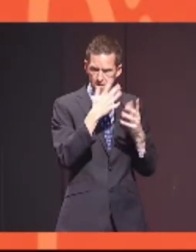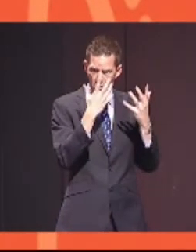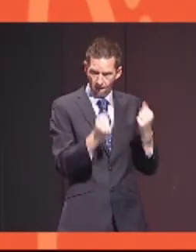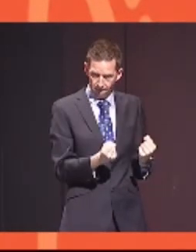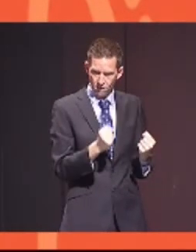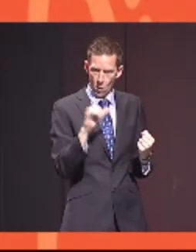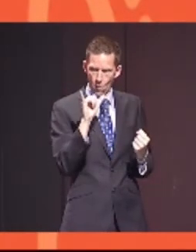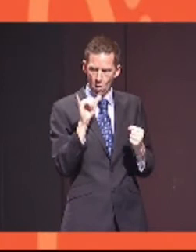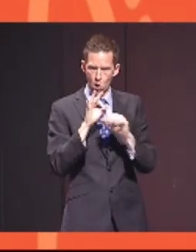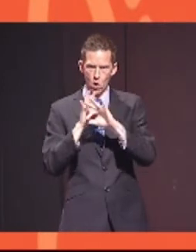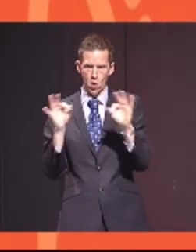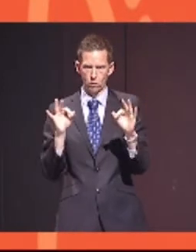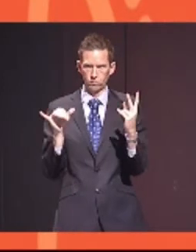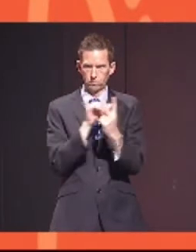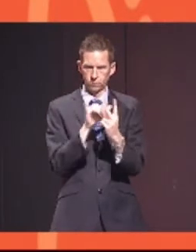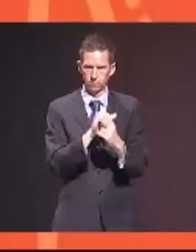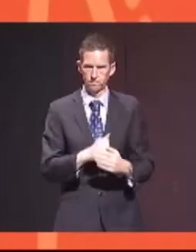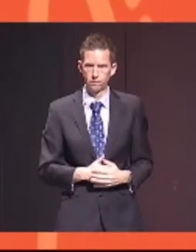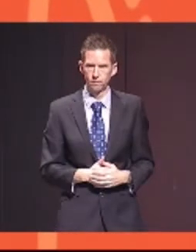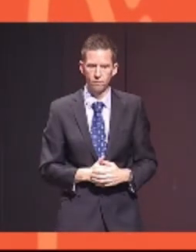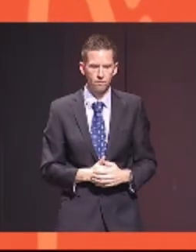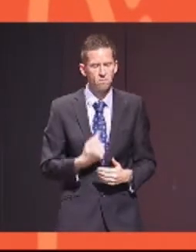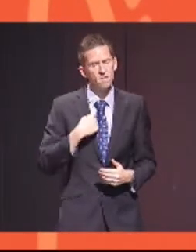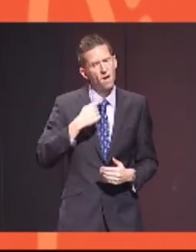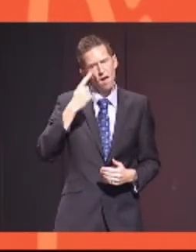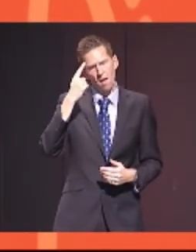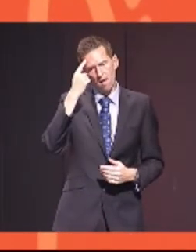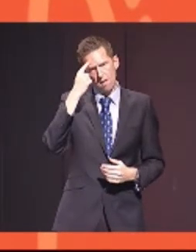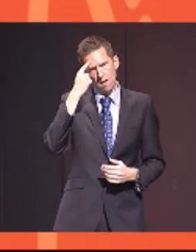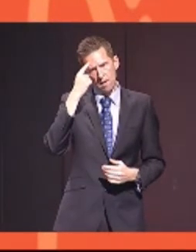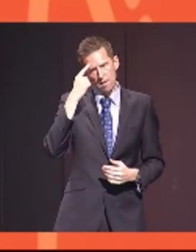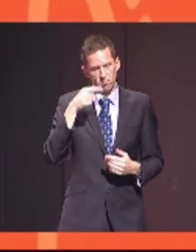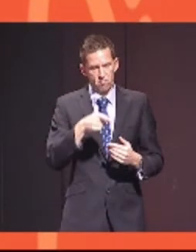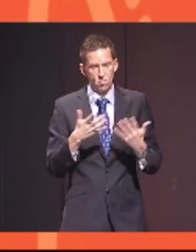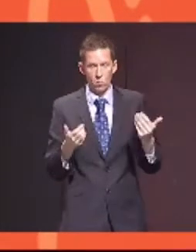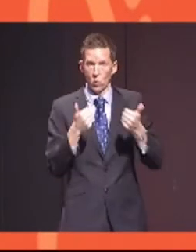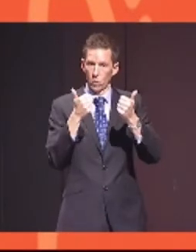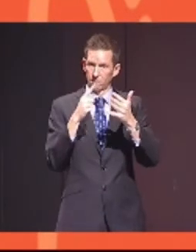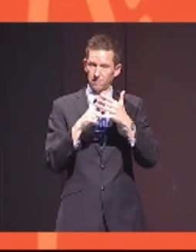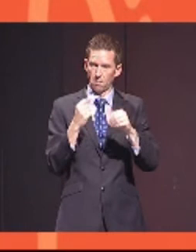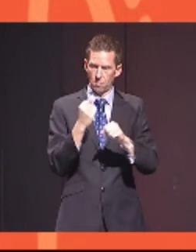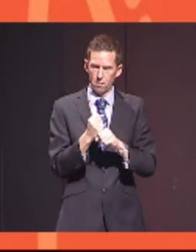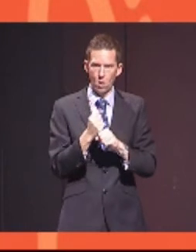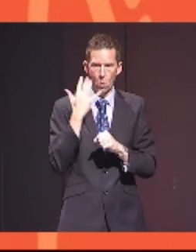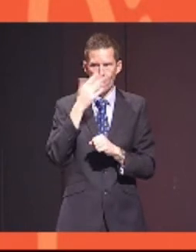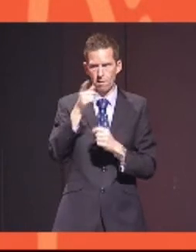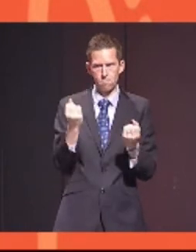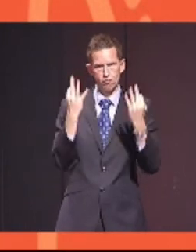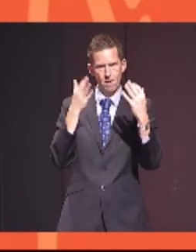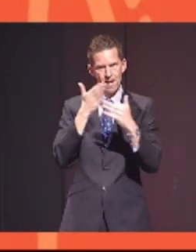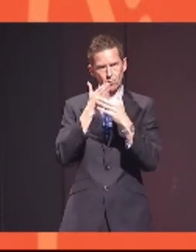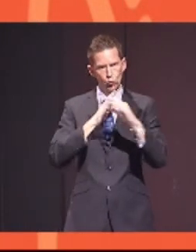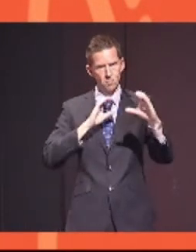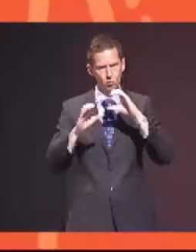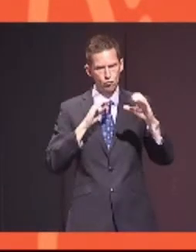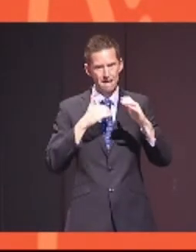or not. And I think this is a good example of what happens when you don't have access